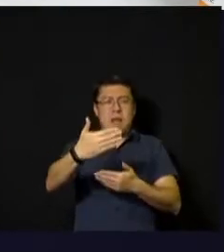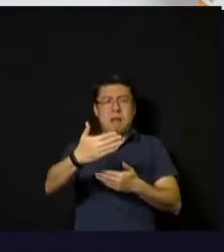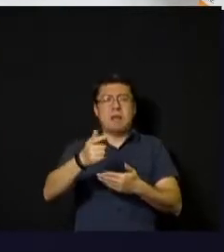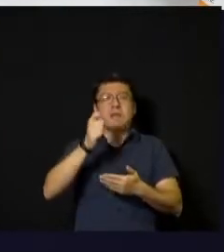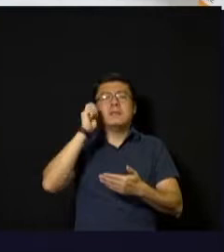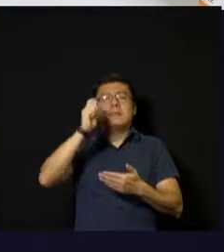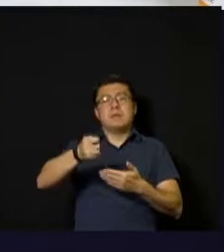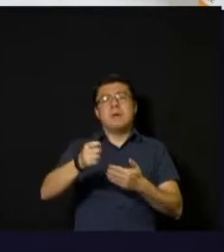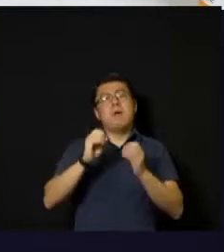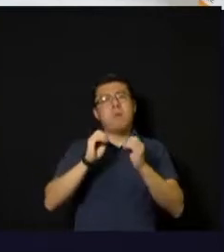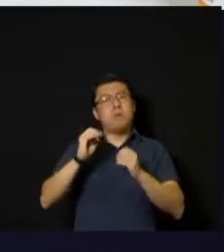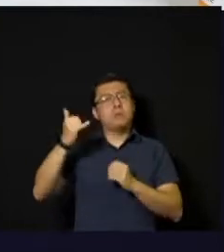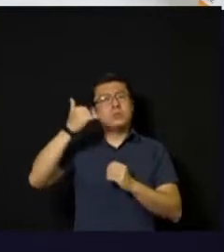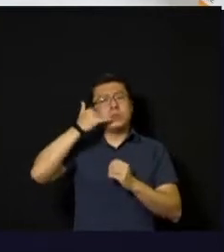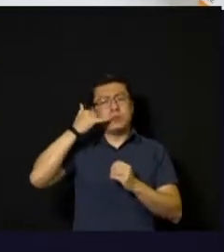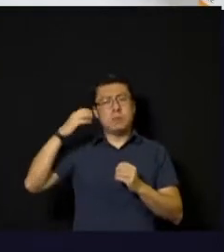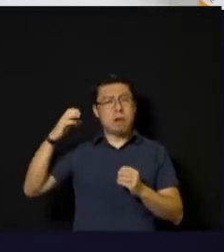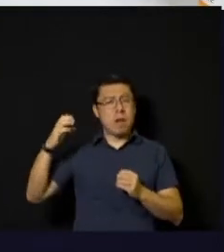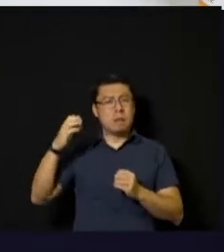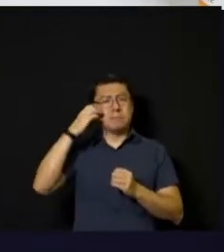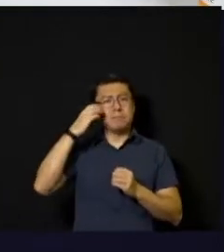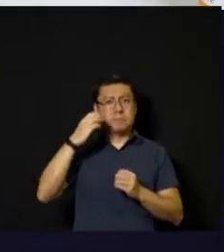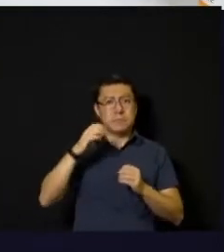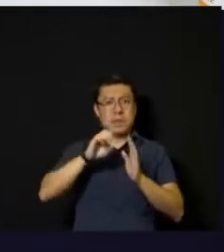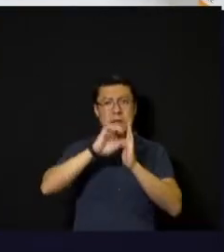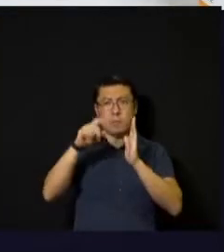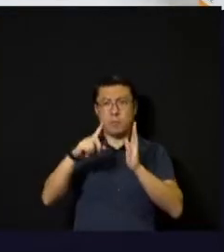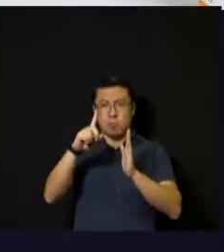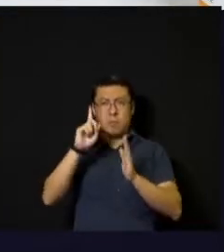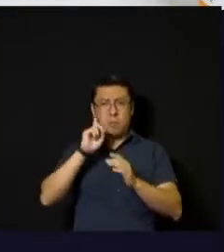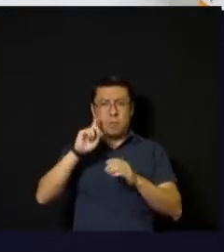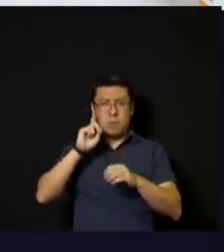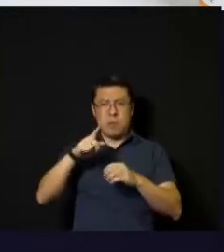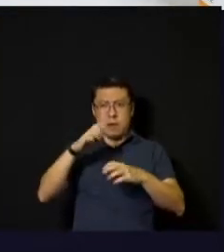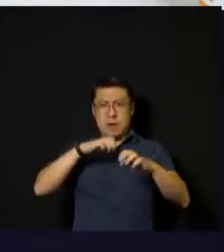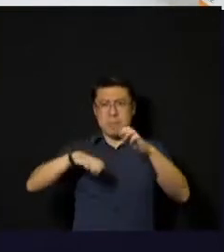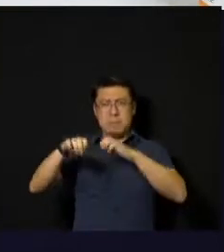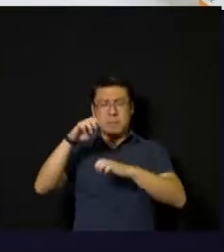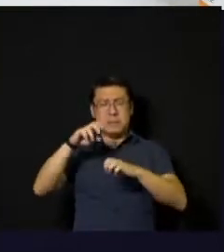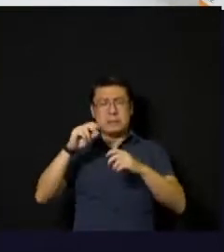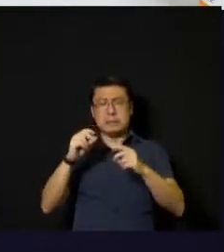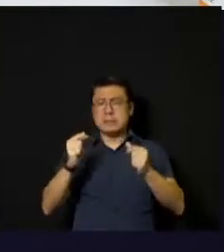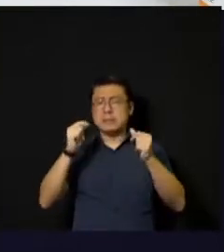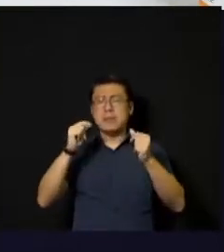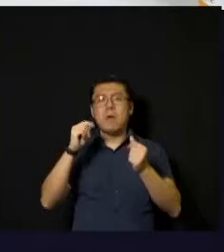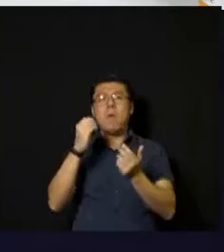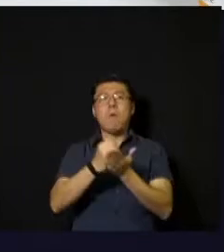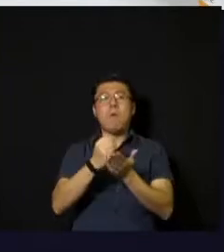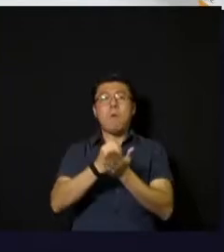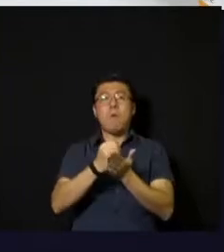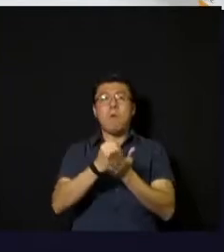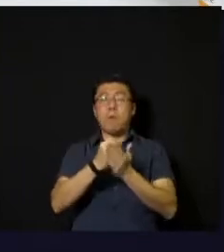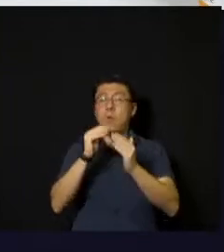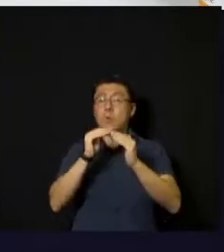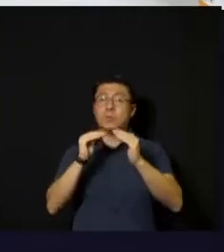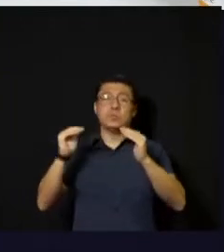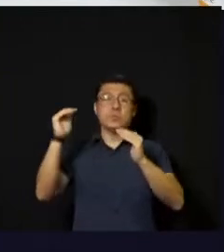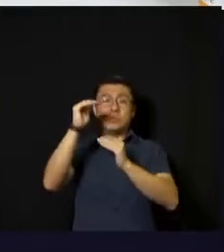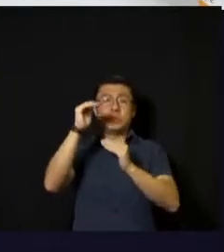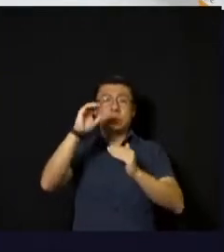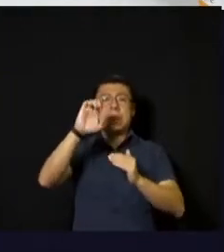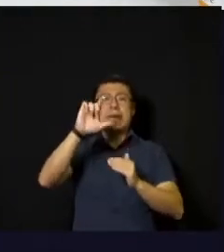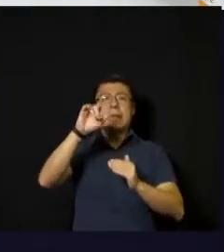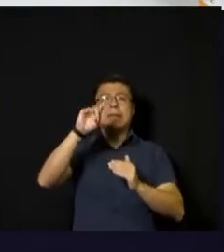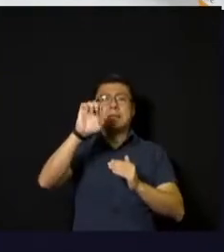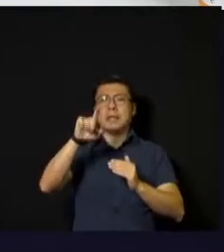people have computer or your cell phone. Now an entrepreneur, went to the gold elite and now gold supreme, but